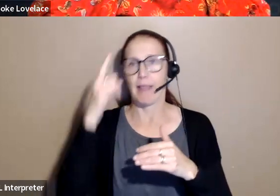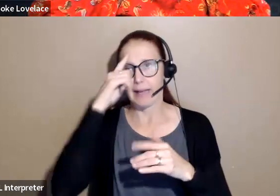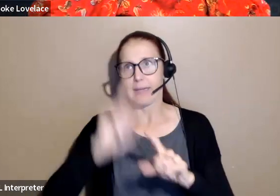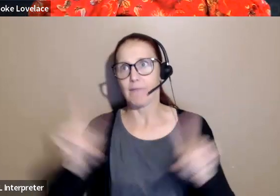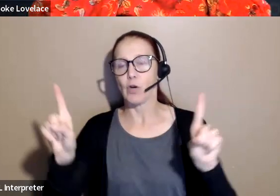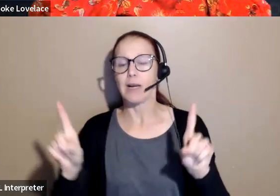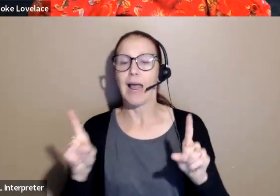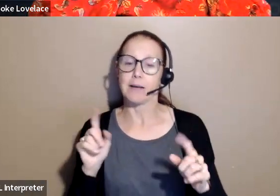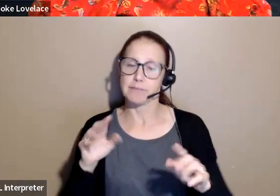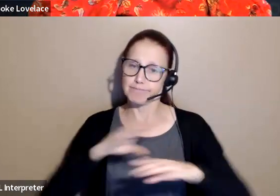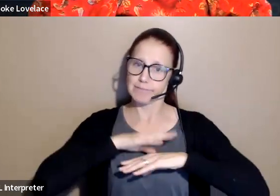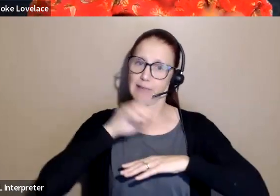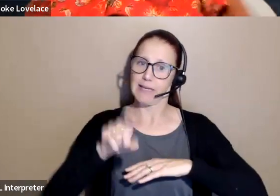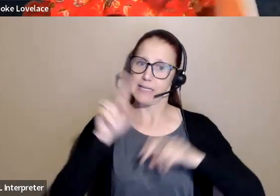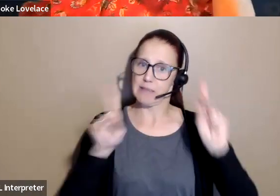are.